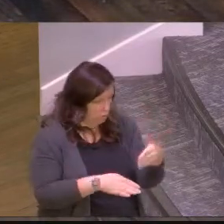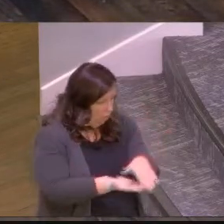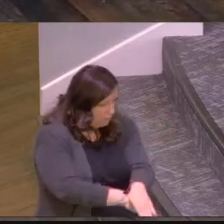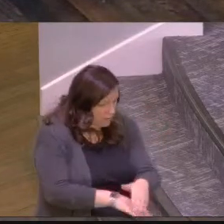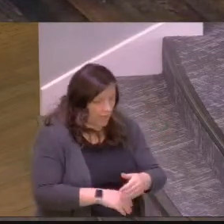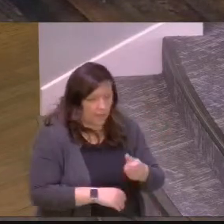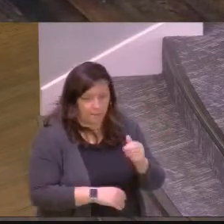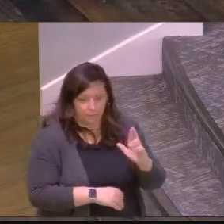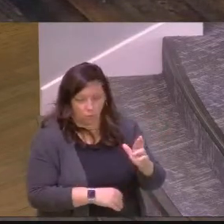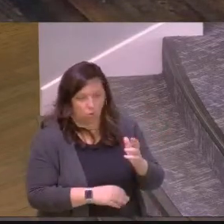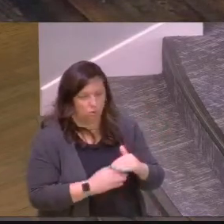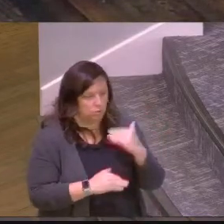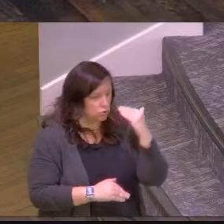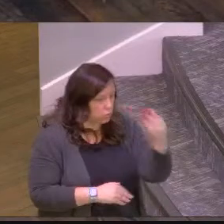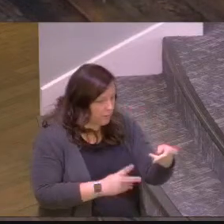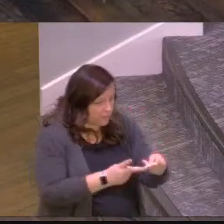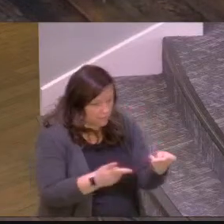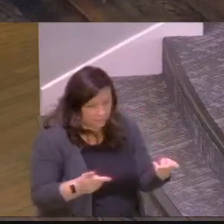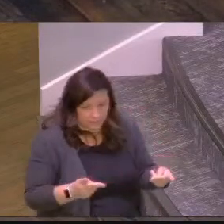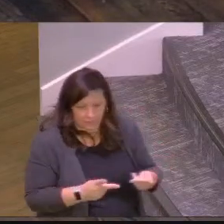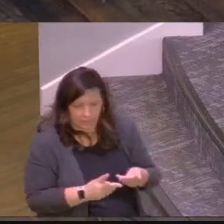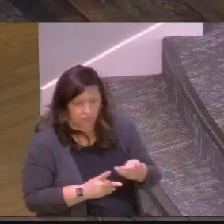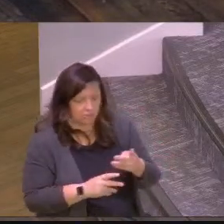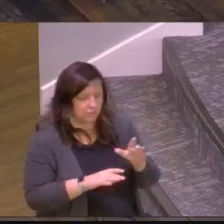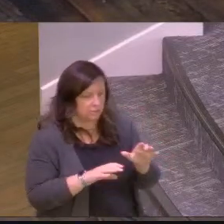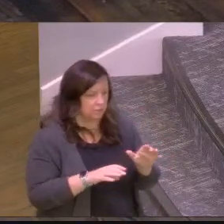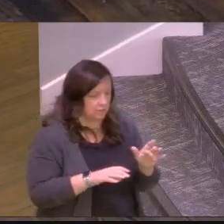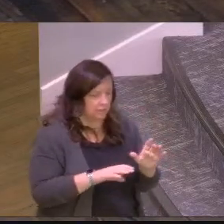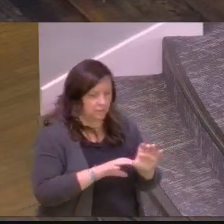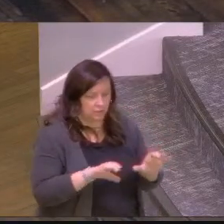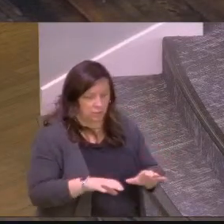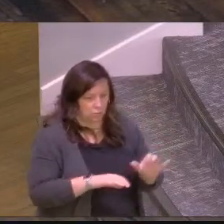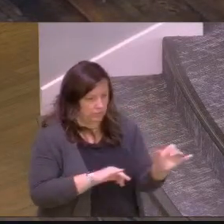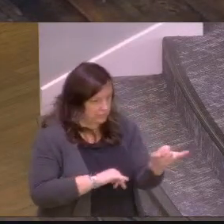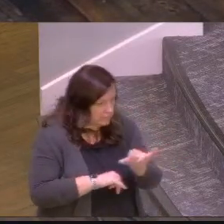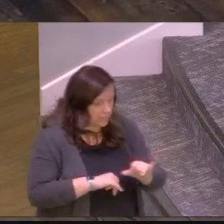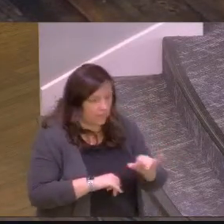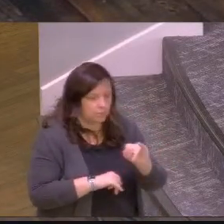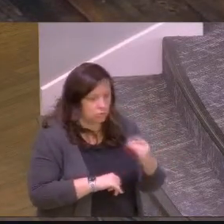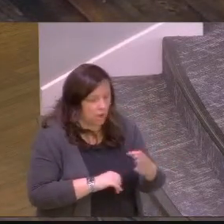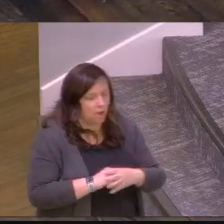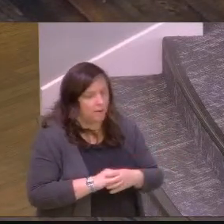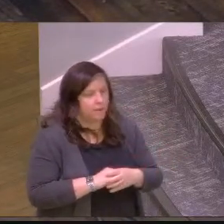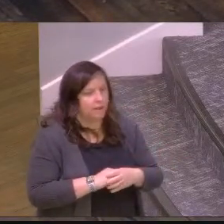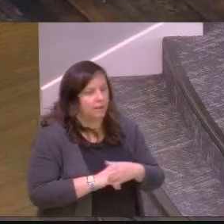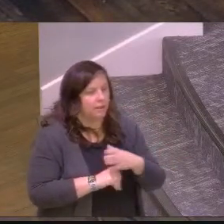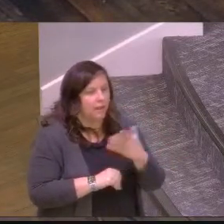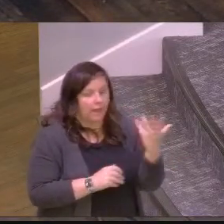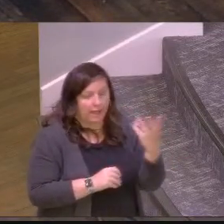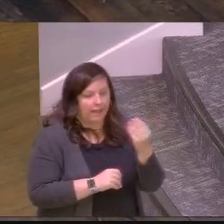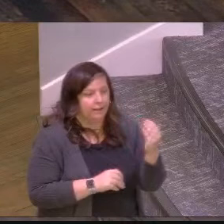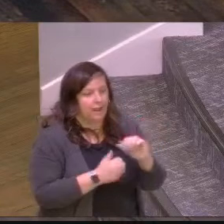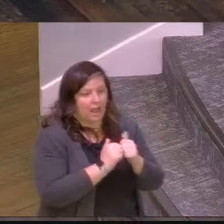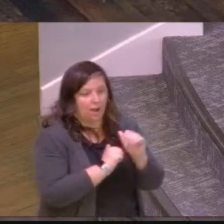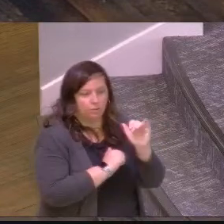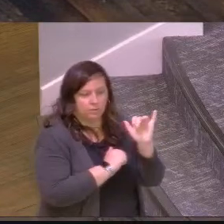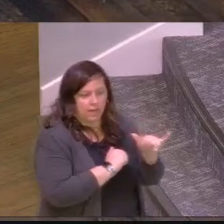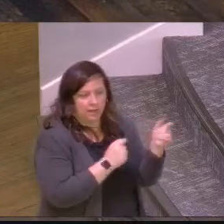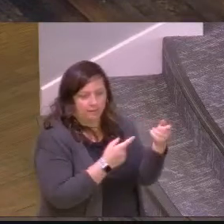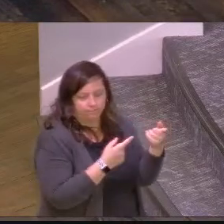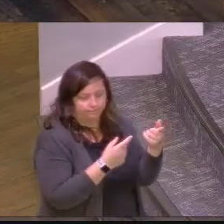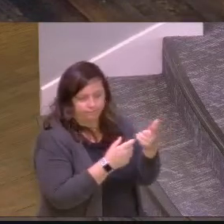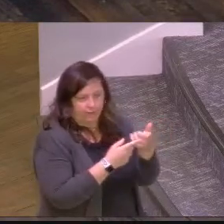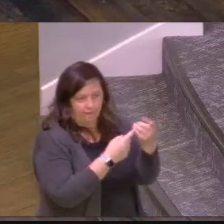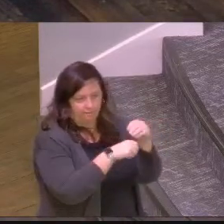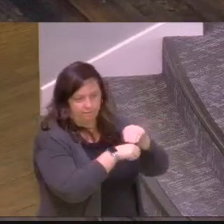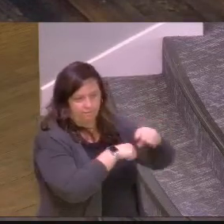of feedback about there being potentially an excess in positions at the district level. So the request from the board was